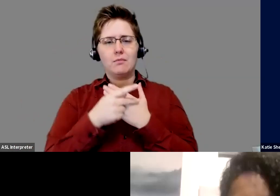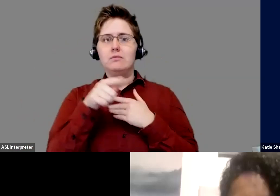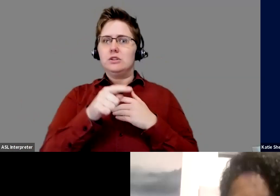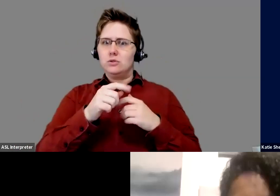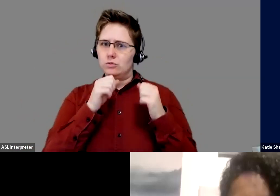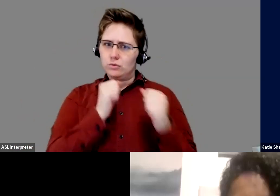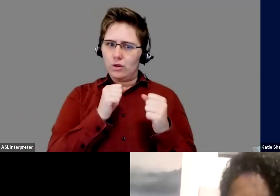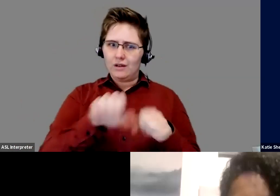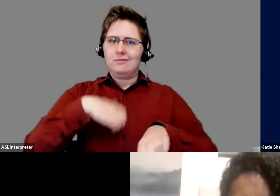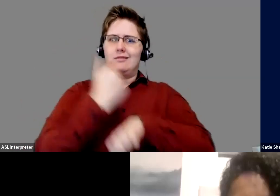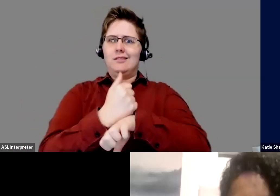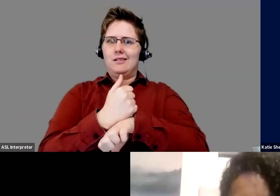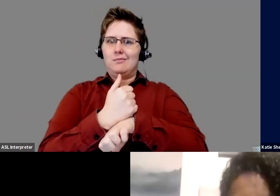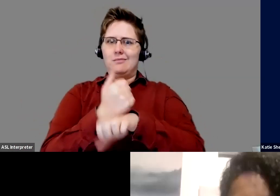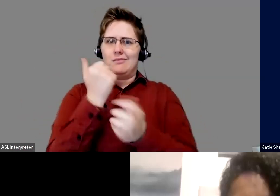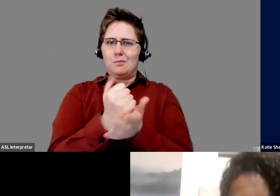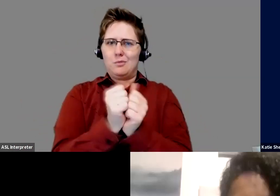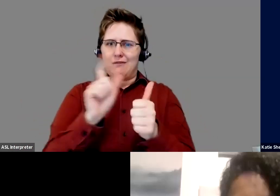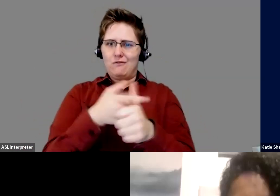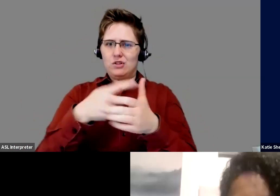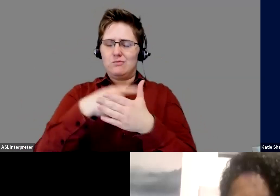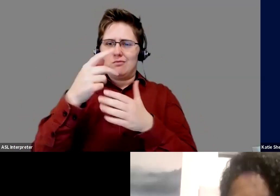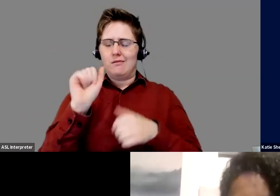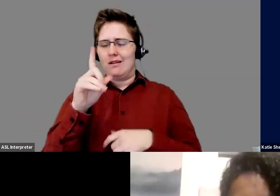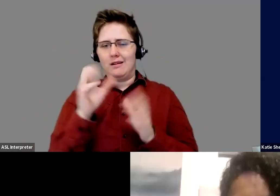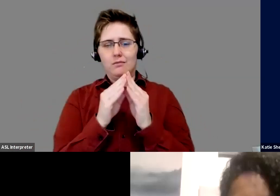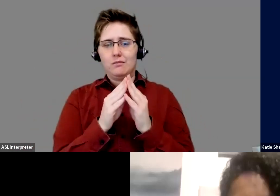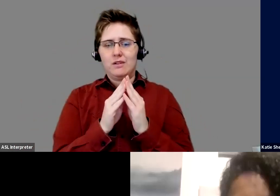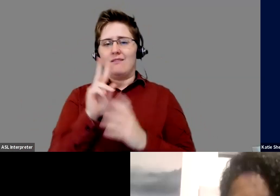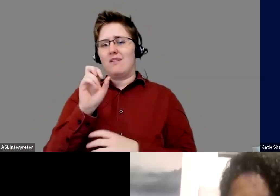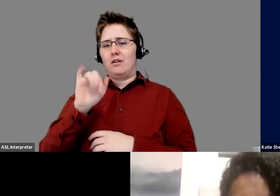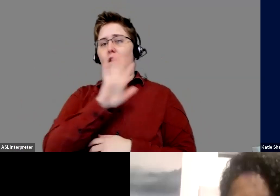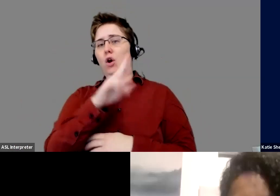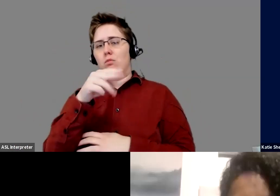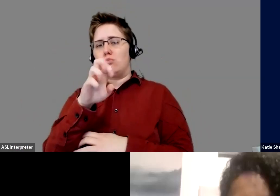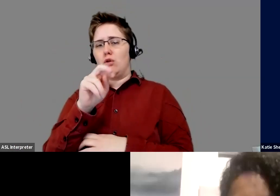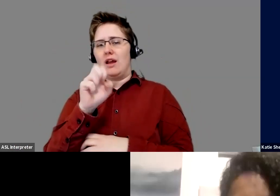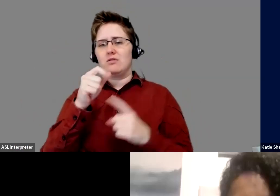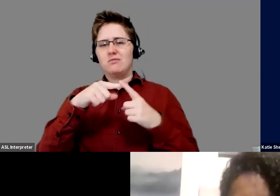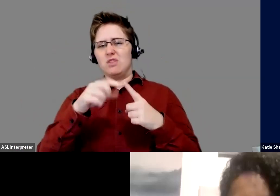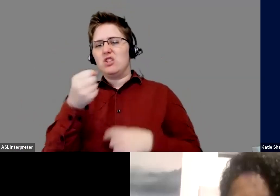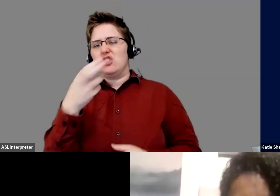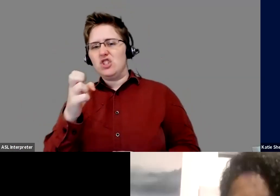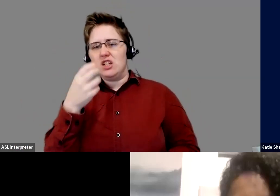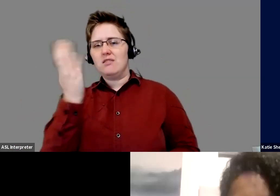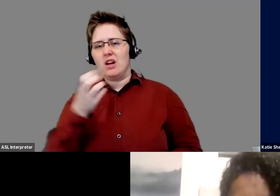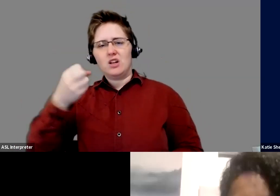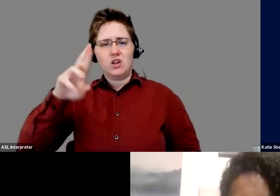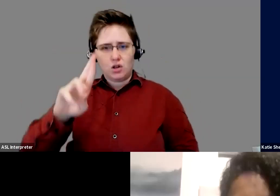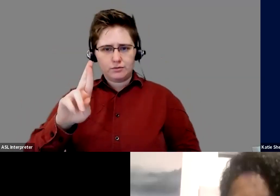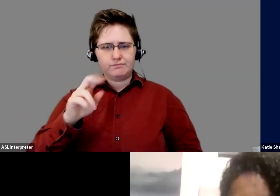first ADA seminar up and running. Valerie, whose pronouns are she and her, is a disability